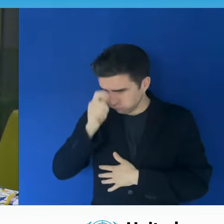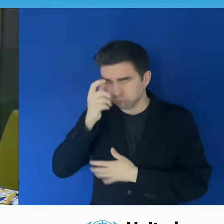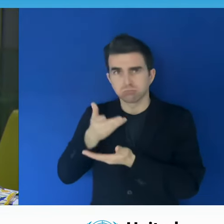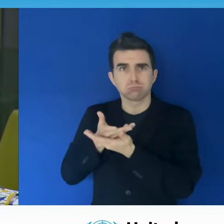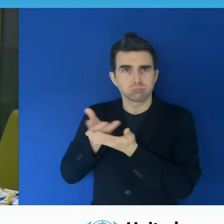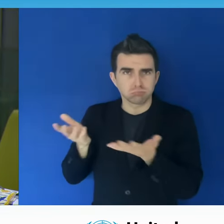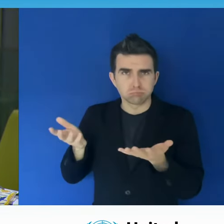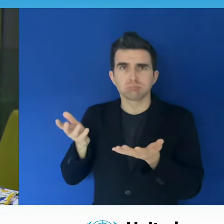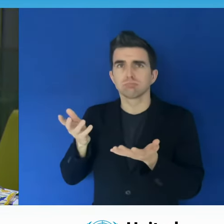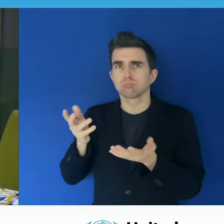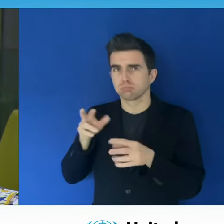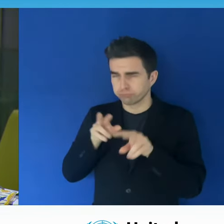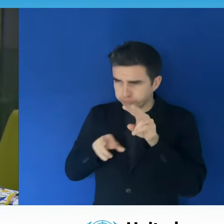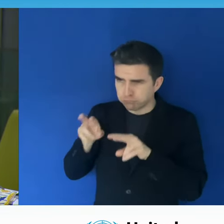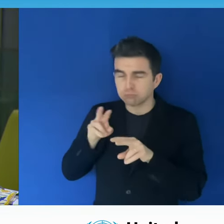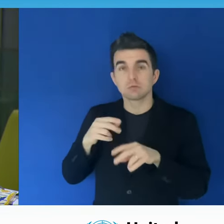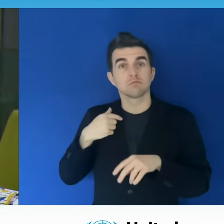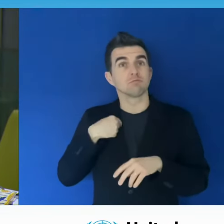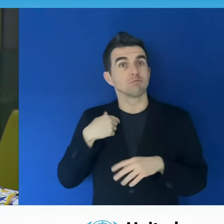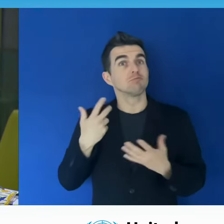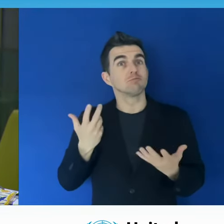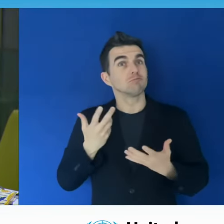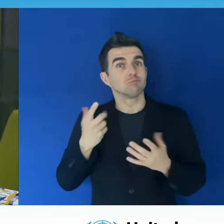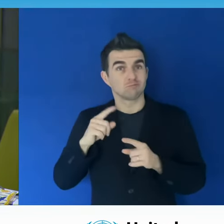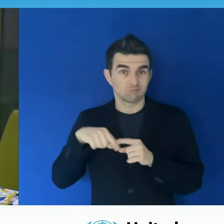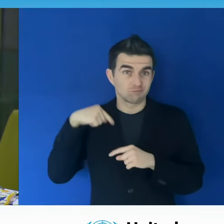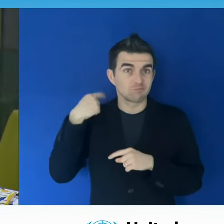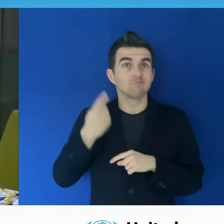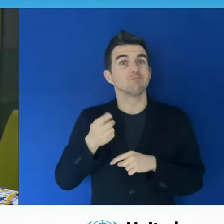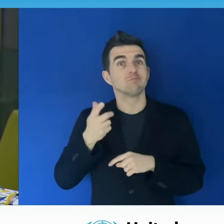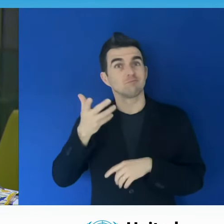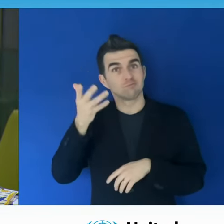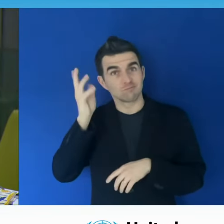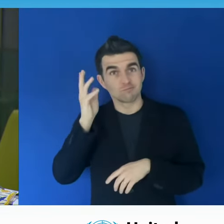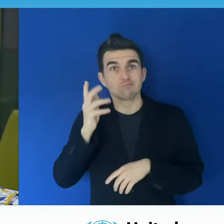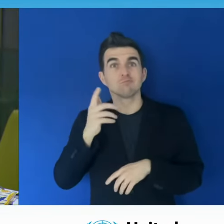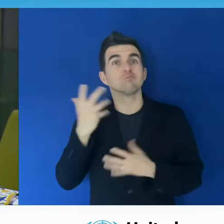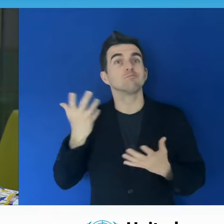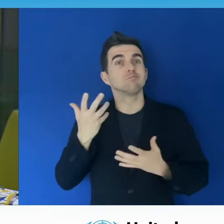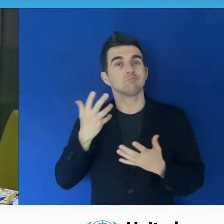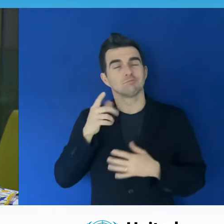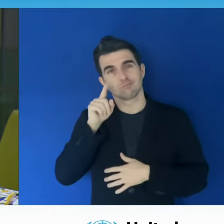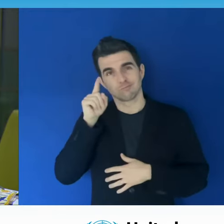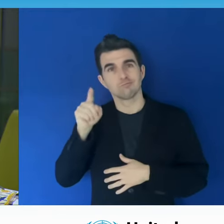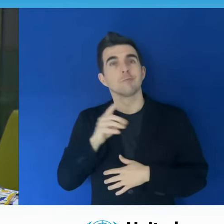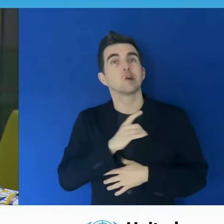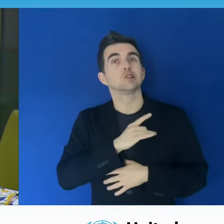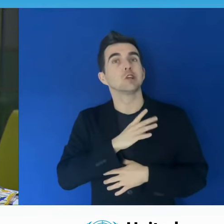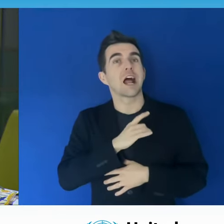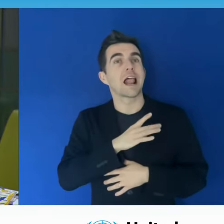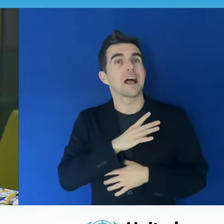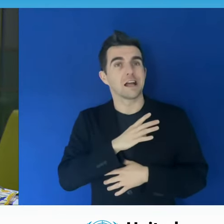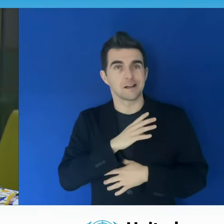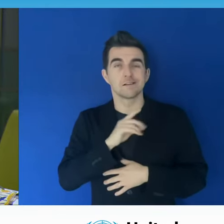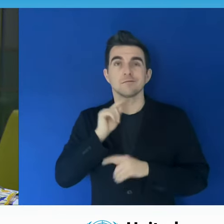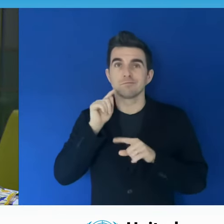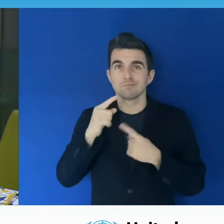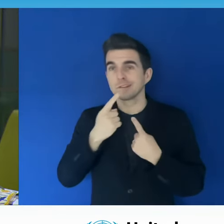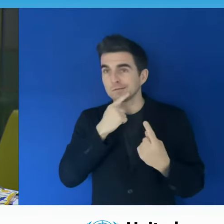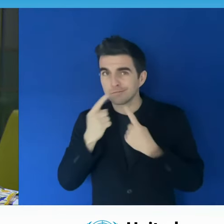ECOSOC meeting in Chile, especially on intersectionality, the intersectionality of the new work,